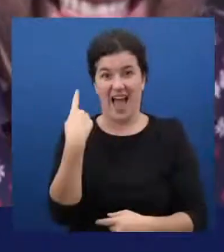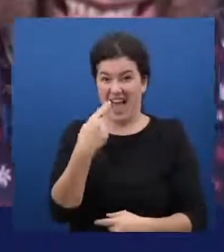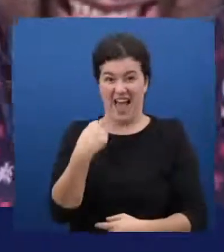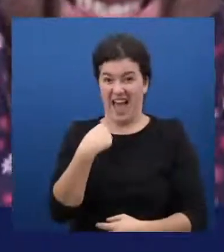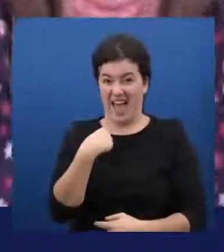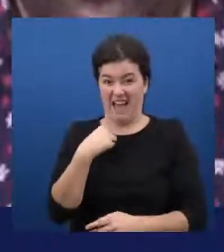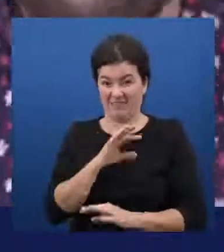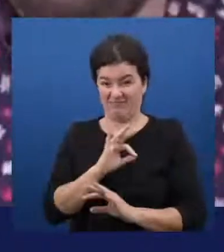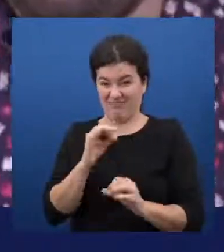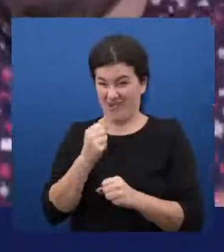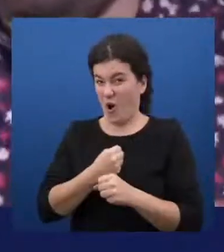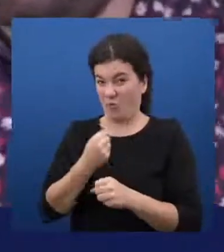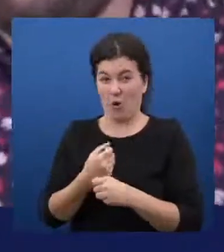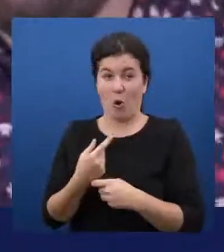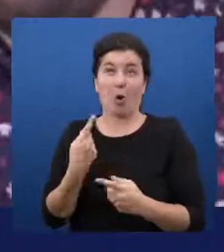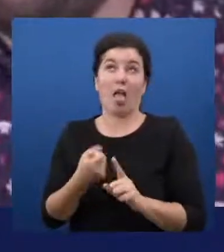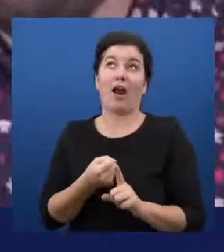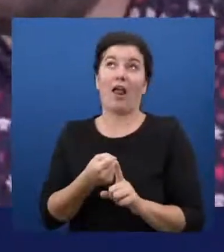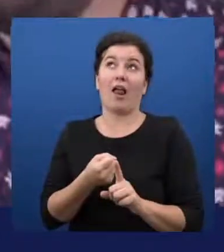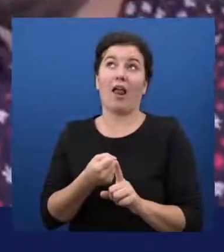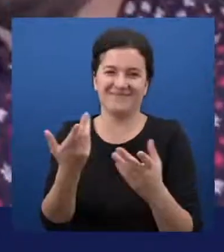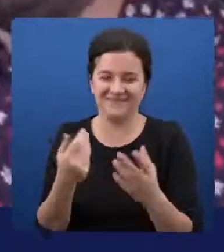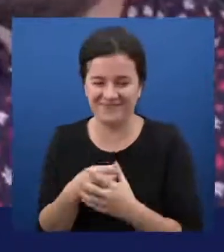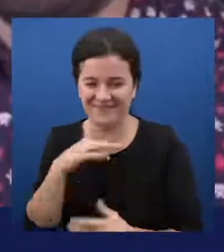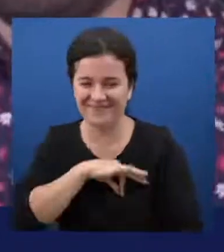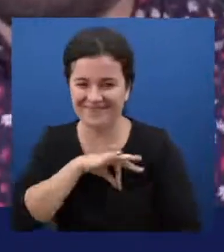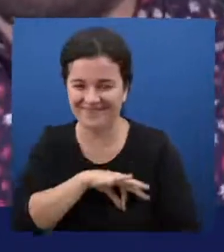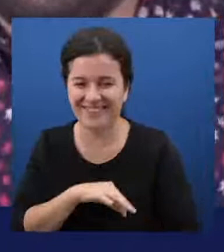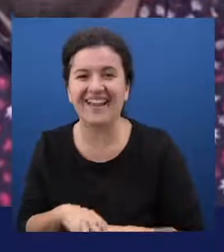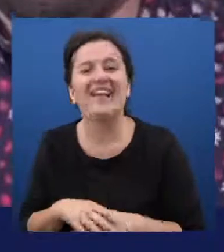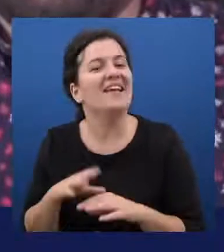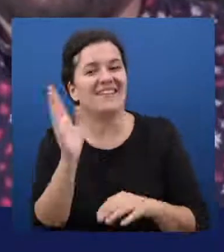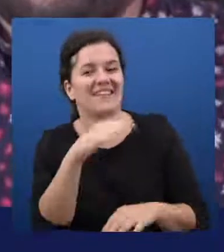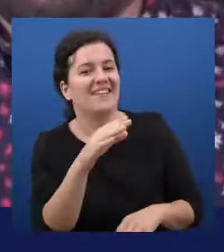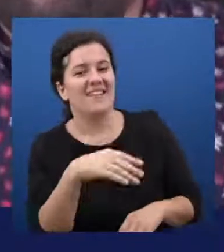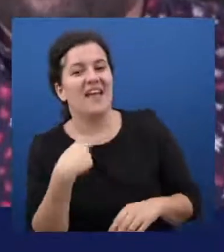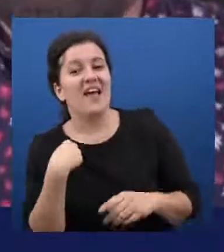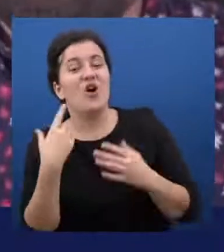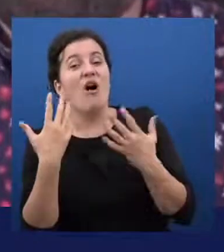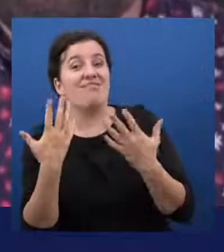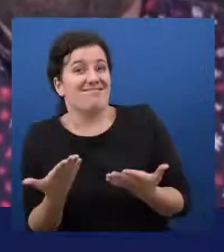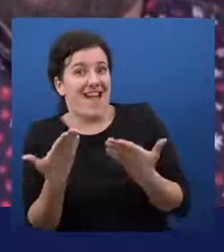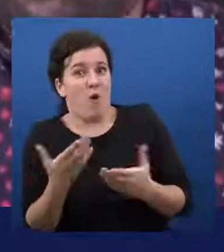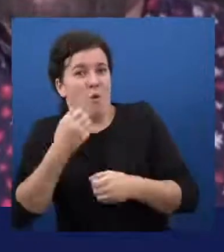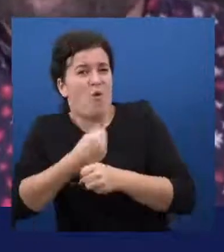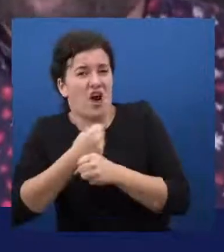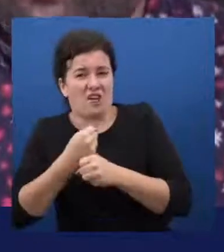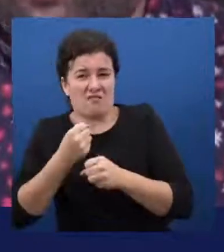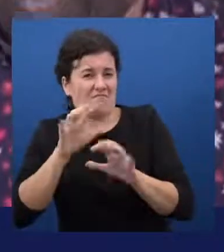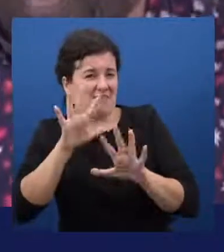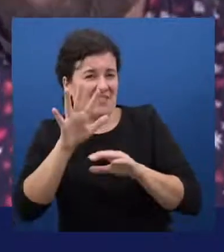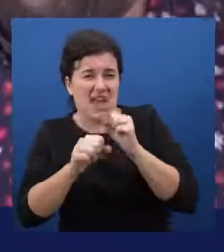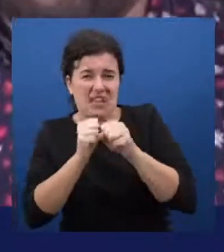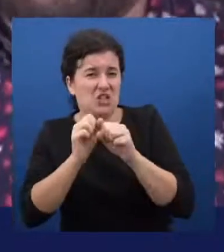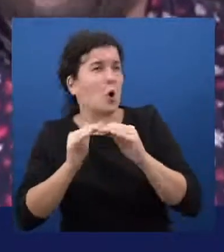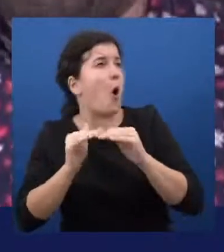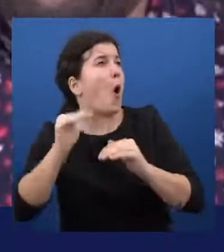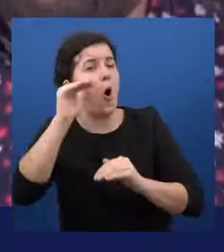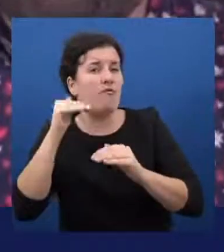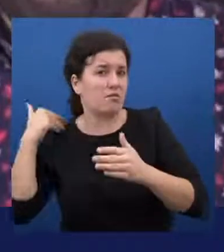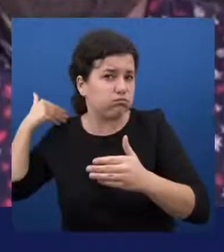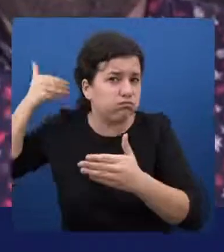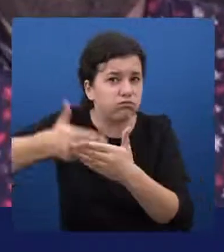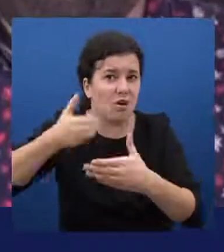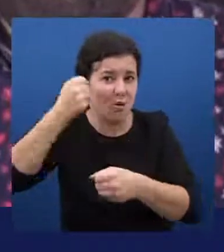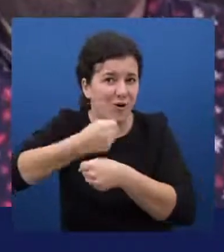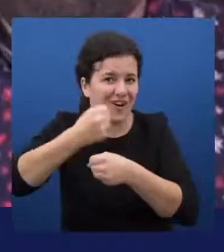Seth. We've done stuff together now for more than a decade. That's right. And I haven't worked a day in my life.